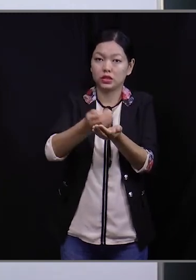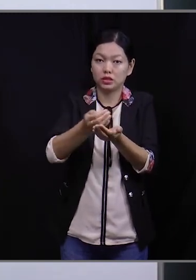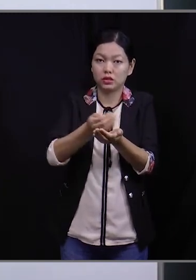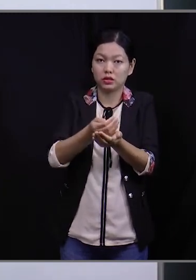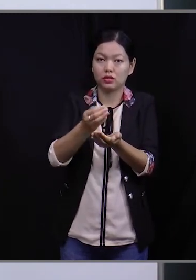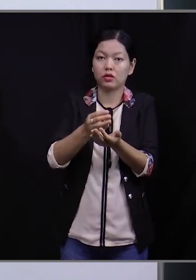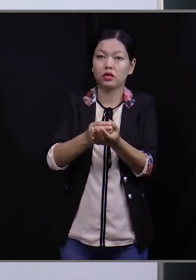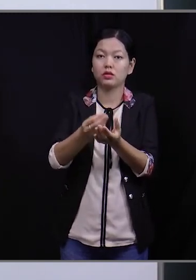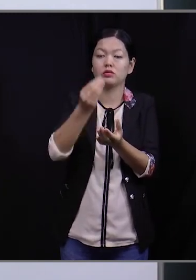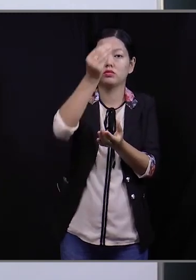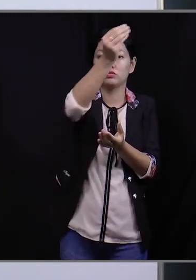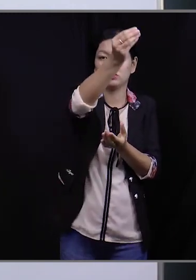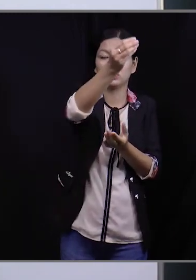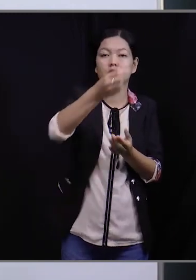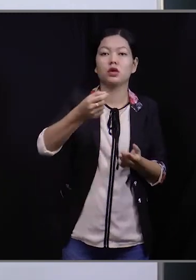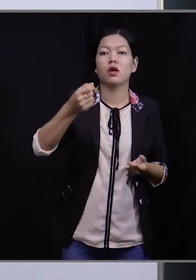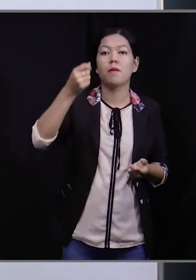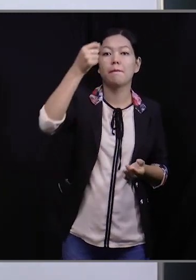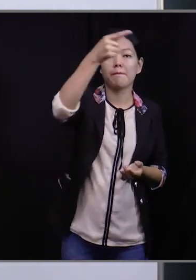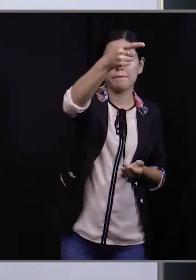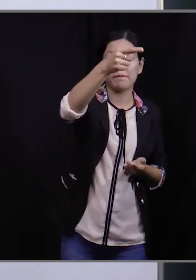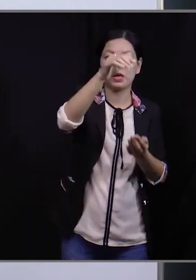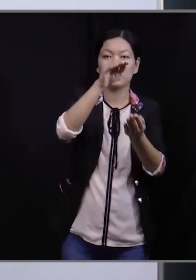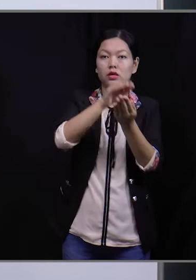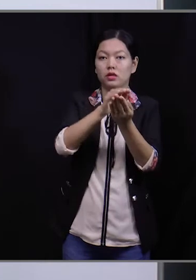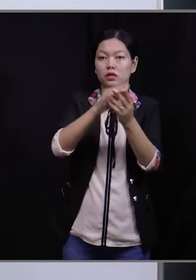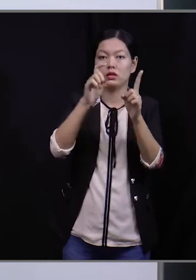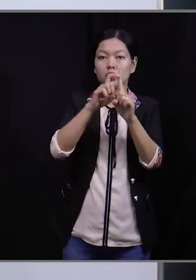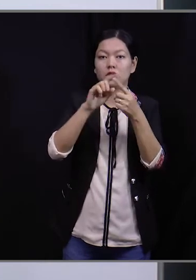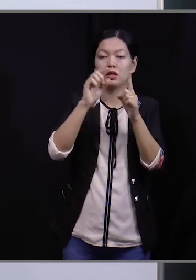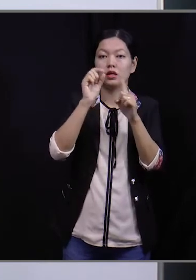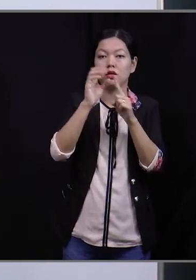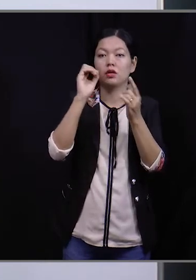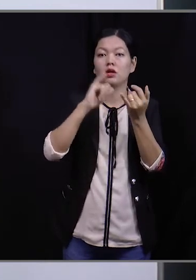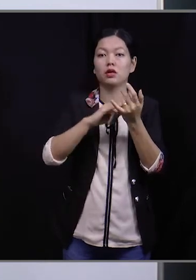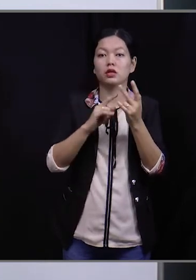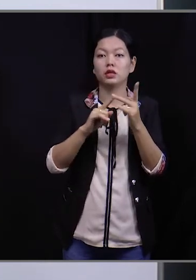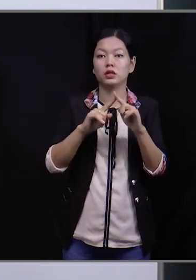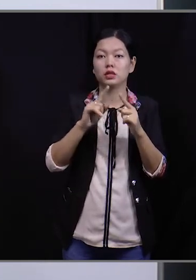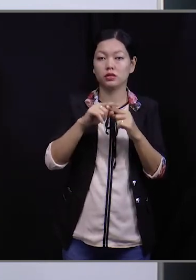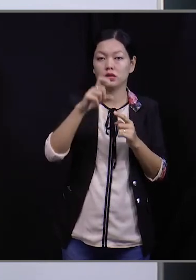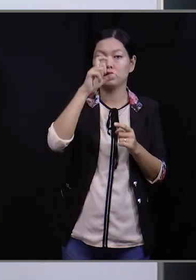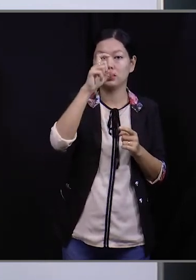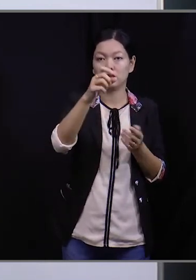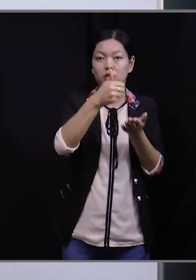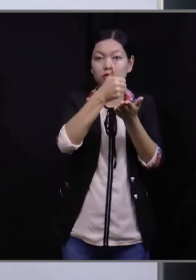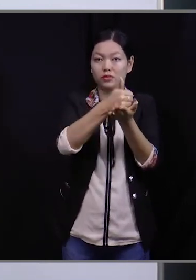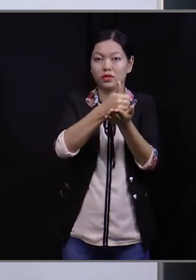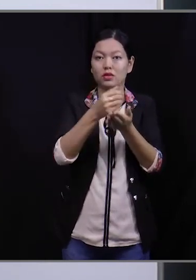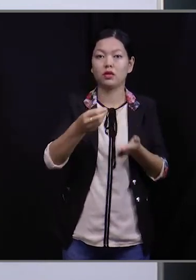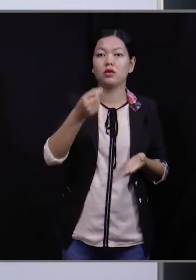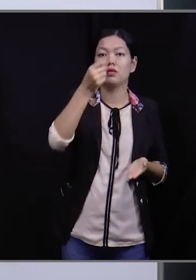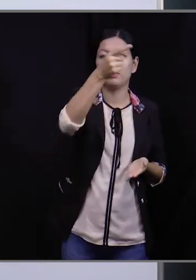the commercial banks that are in operation, by law, they have to keep certain percentage of cash reserve with